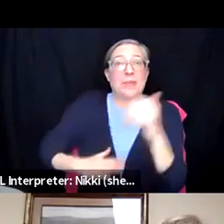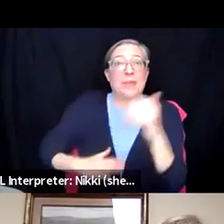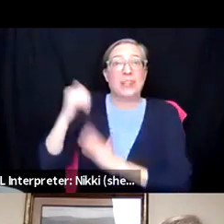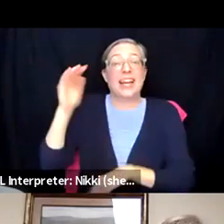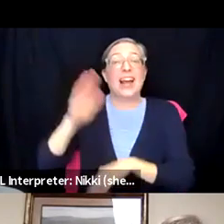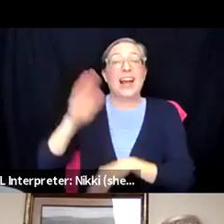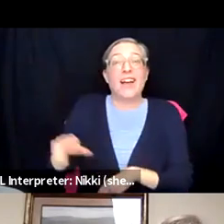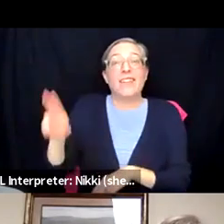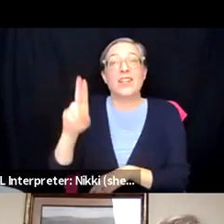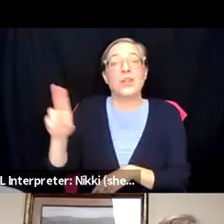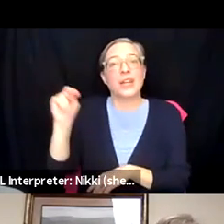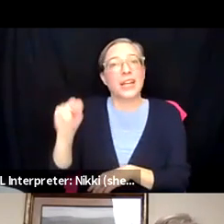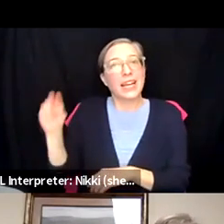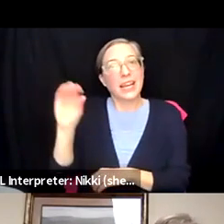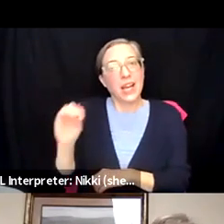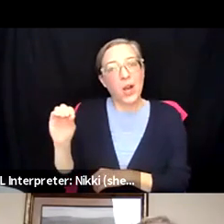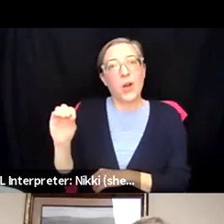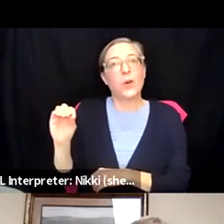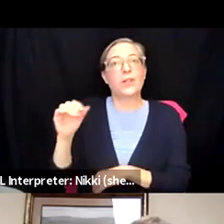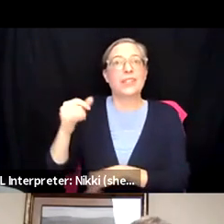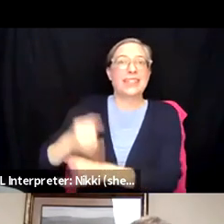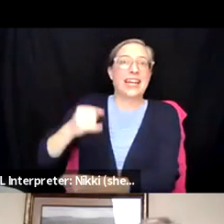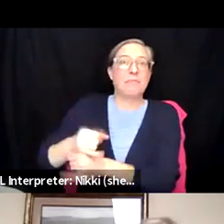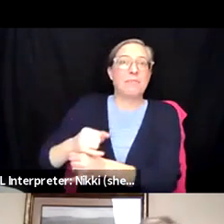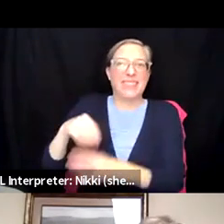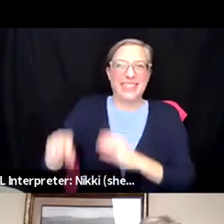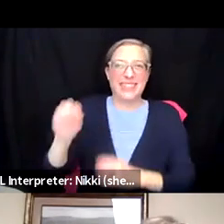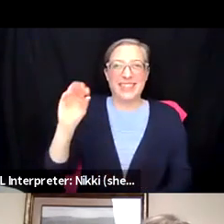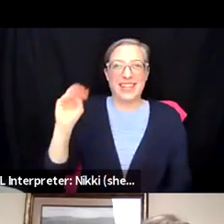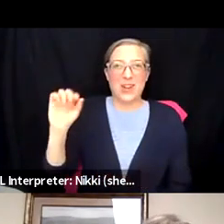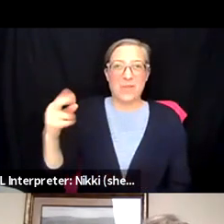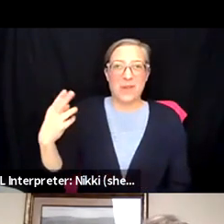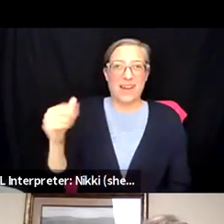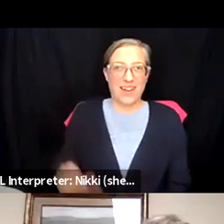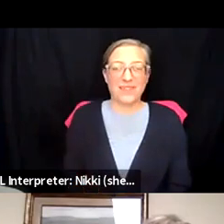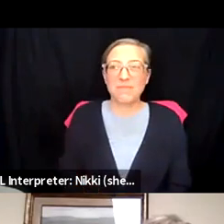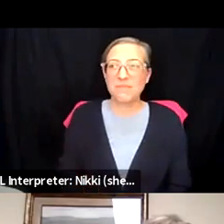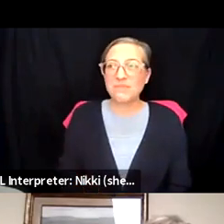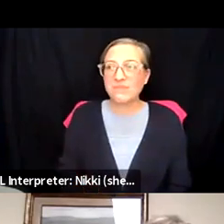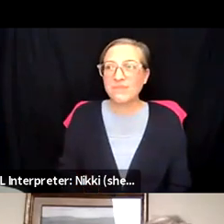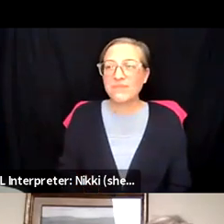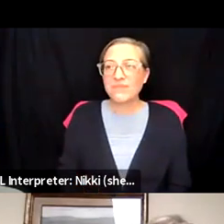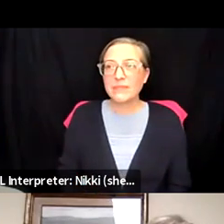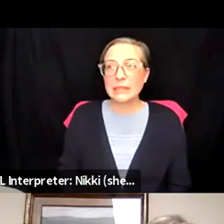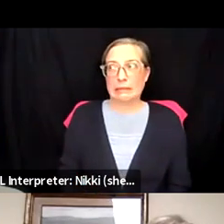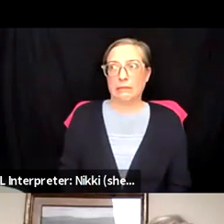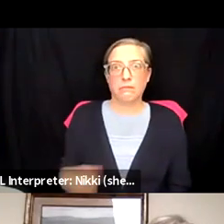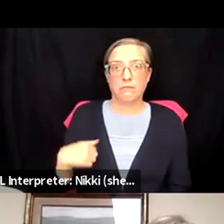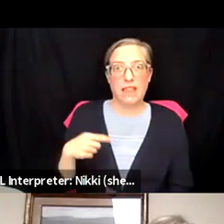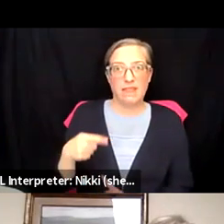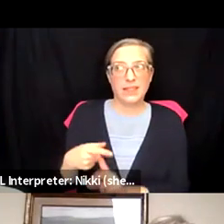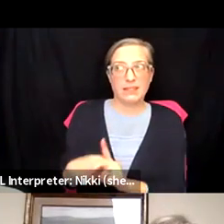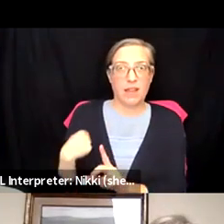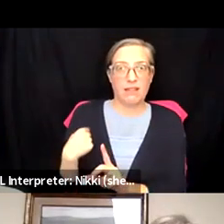at 69th and Pine Street in Omaha. It's been a kind of a busy month.